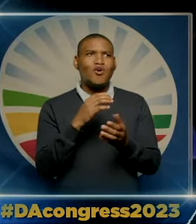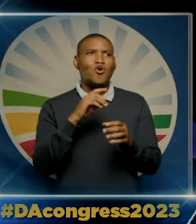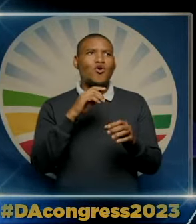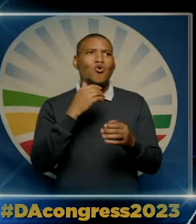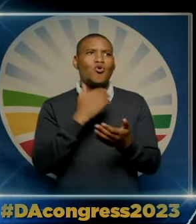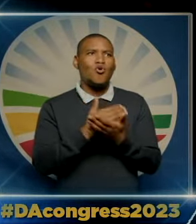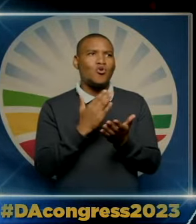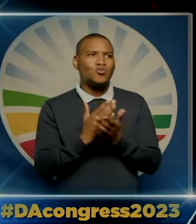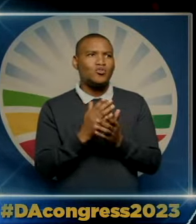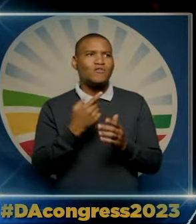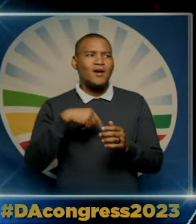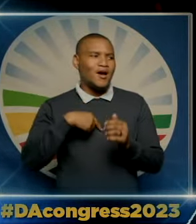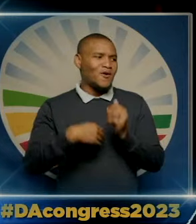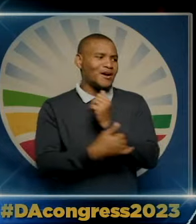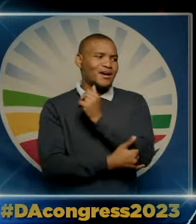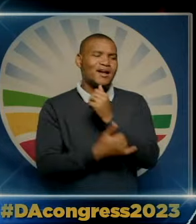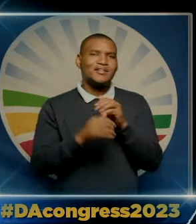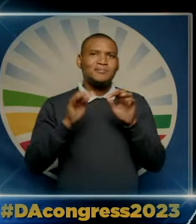nation's population,